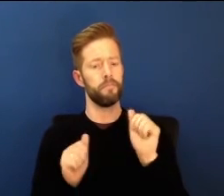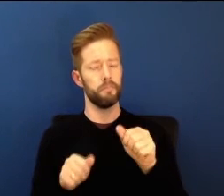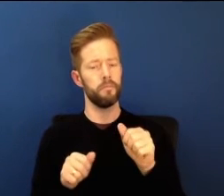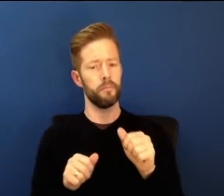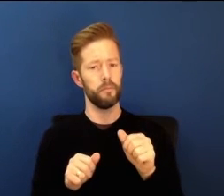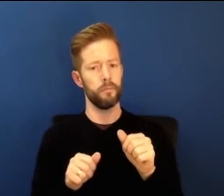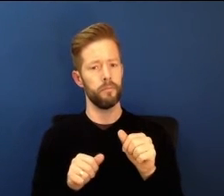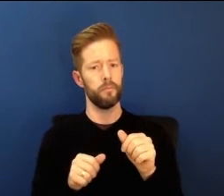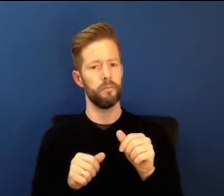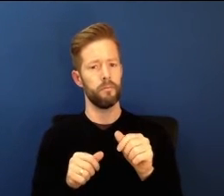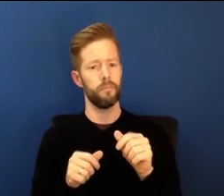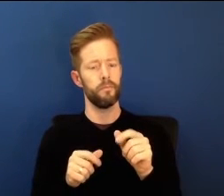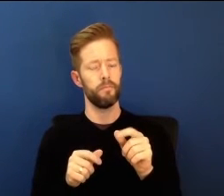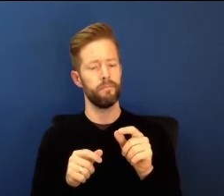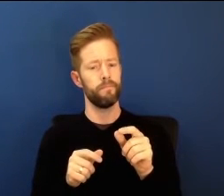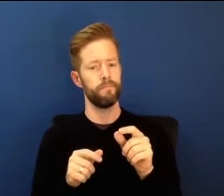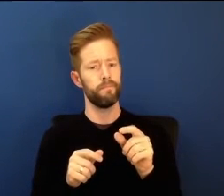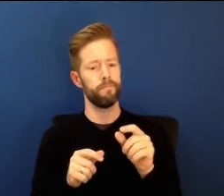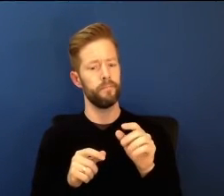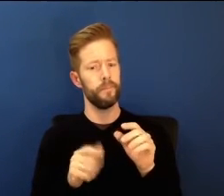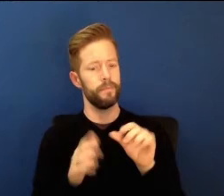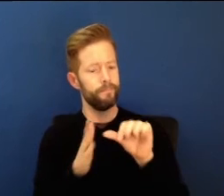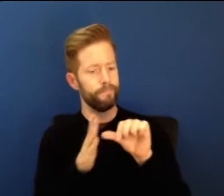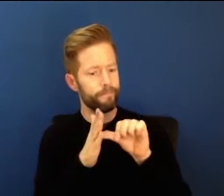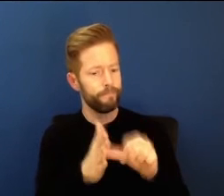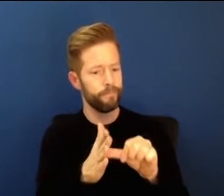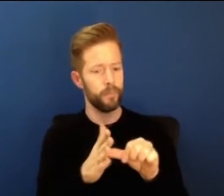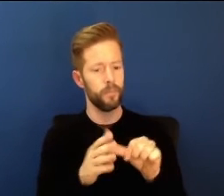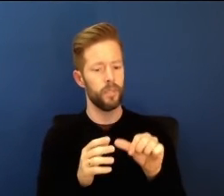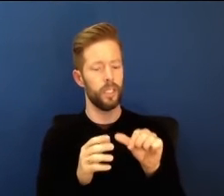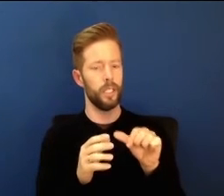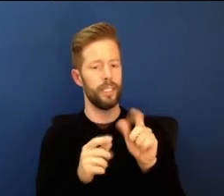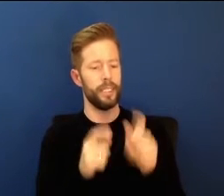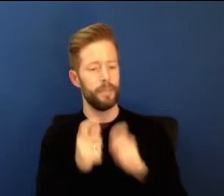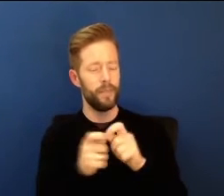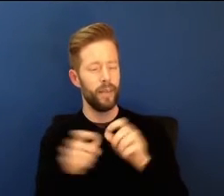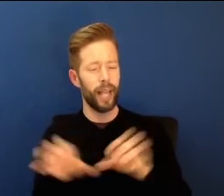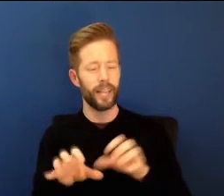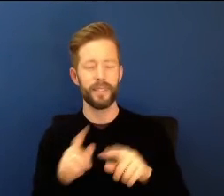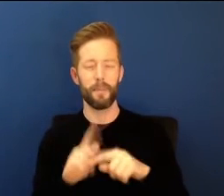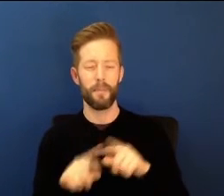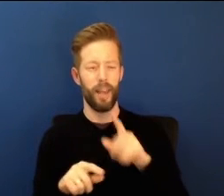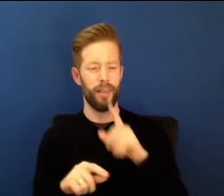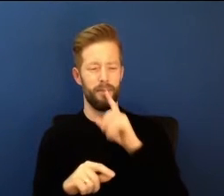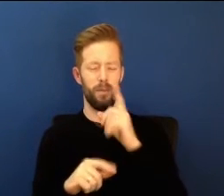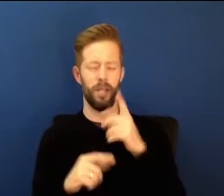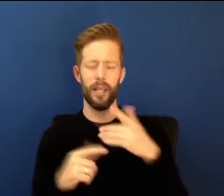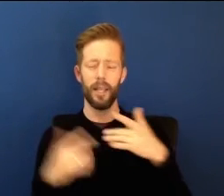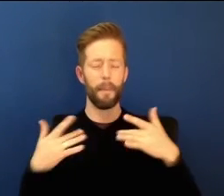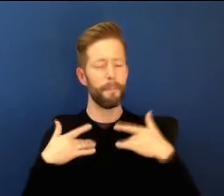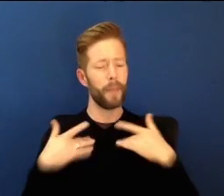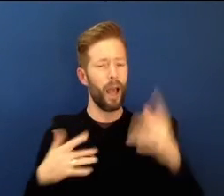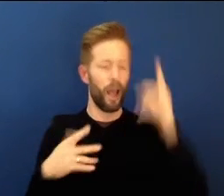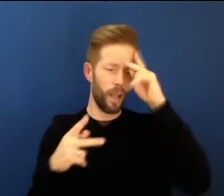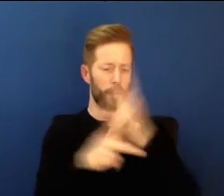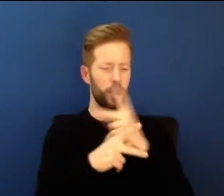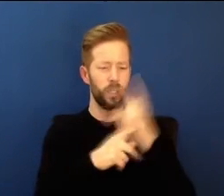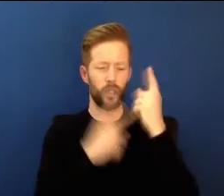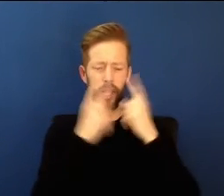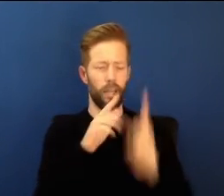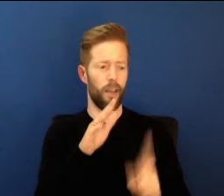targeting computational thinking. But due to the fact that it lends itself so well to what we're already doing,